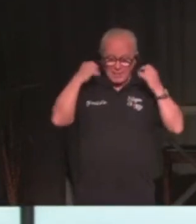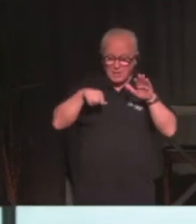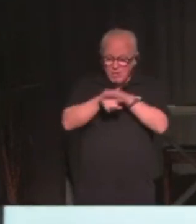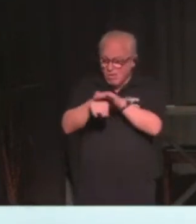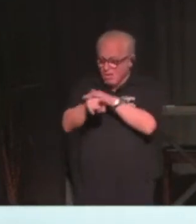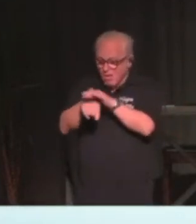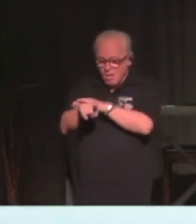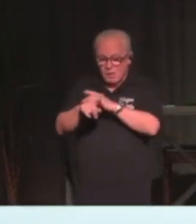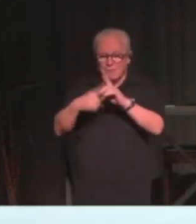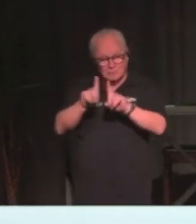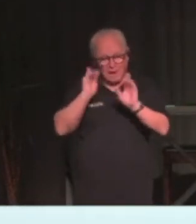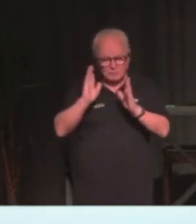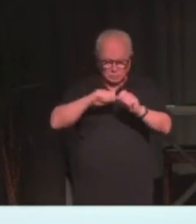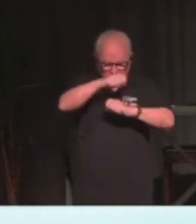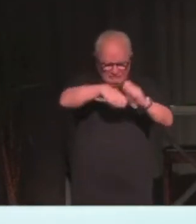it,